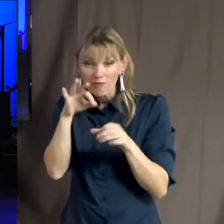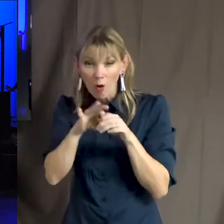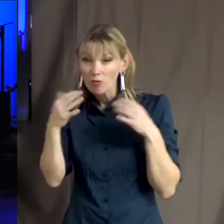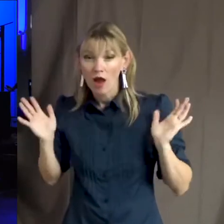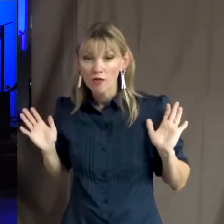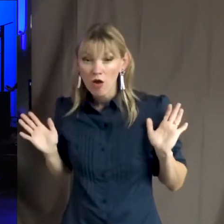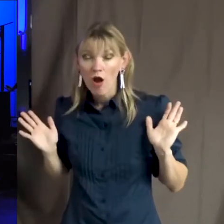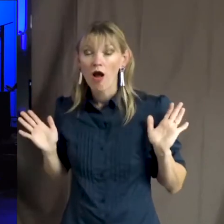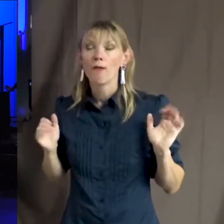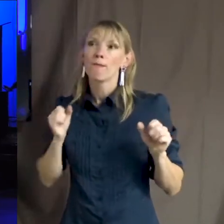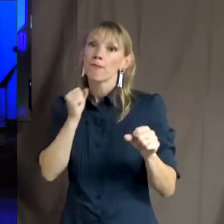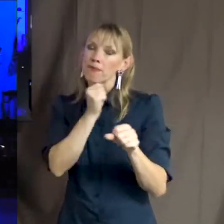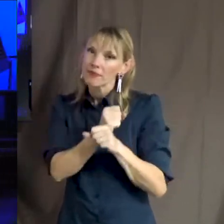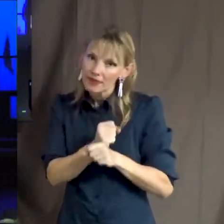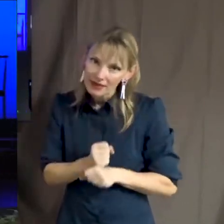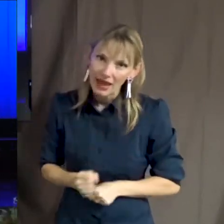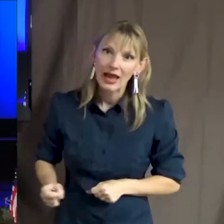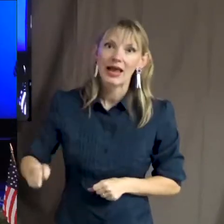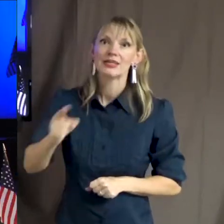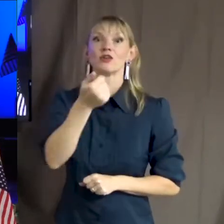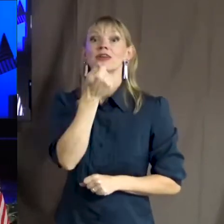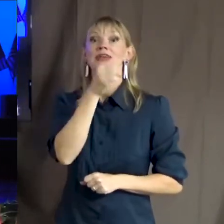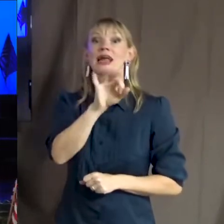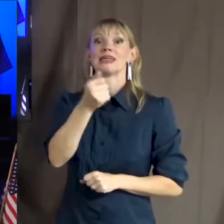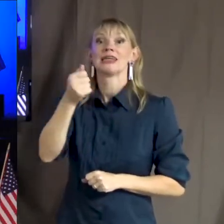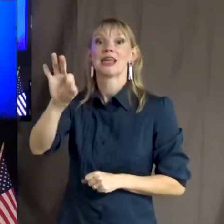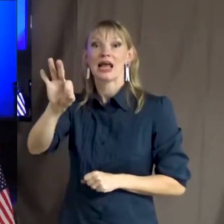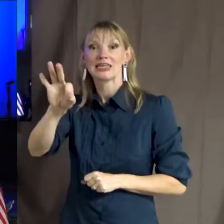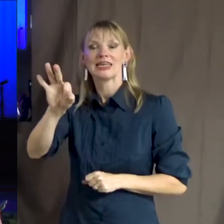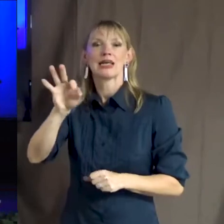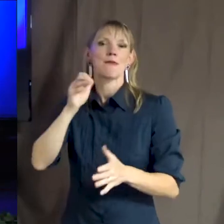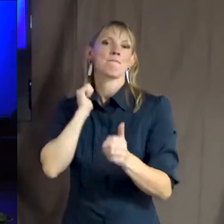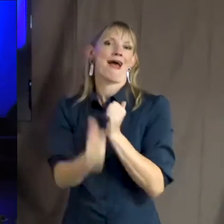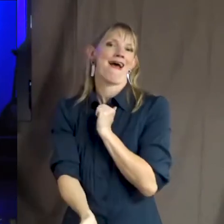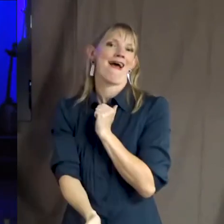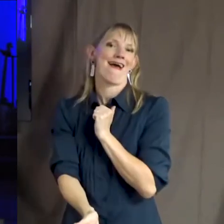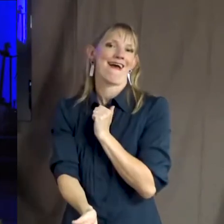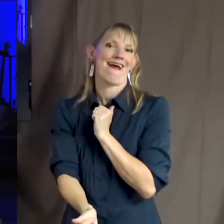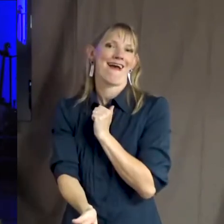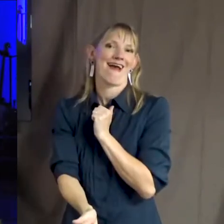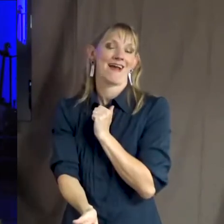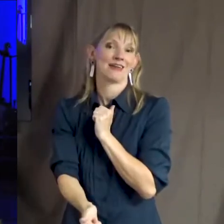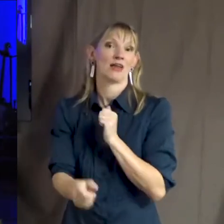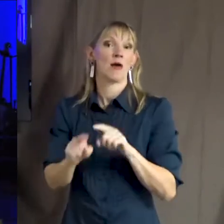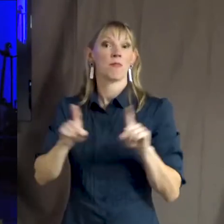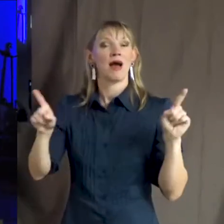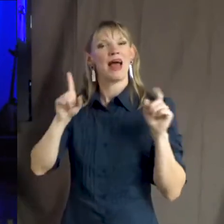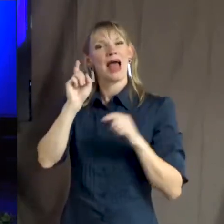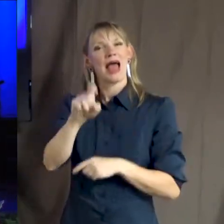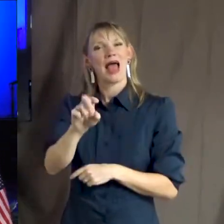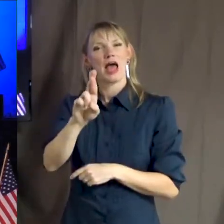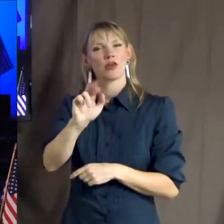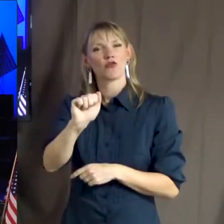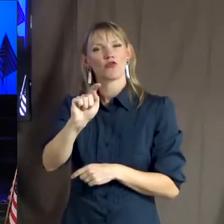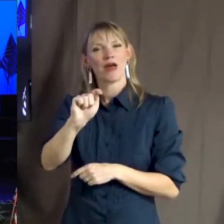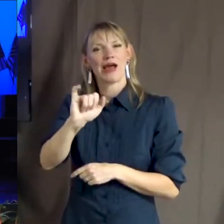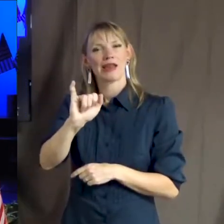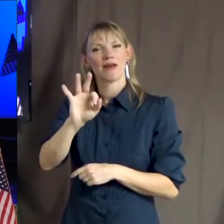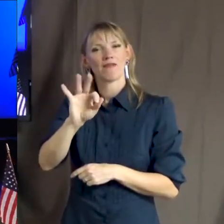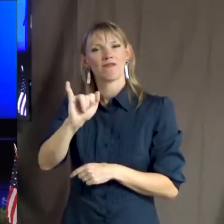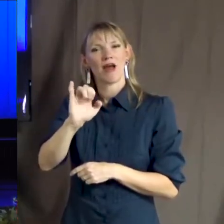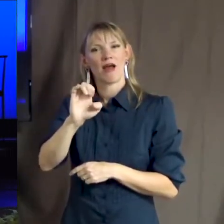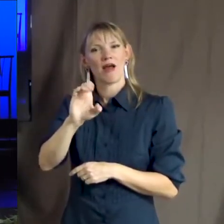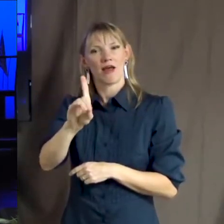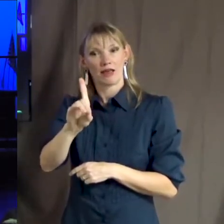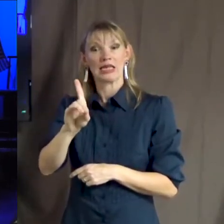The next year, 1919, it passed, but it had to be ratified. It came down to the state